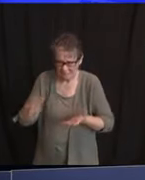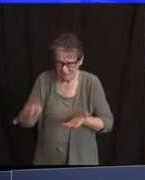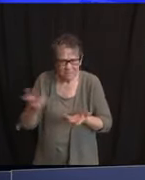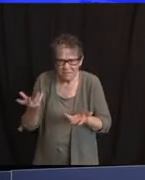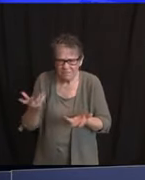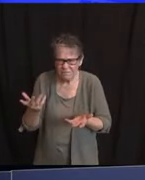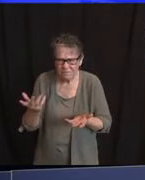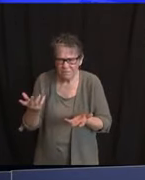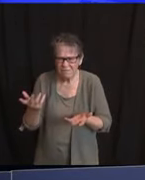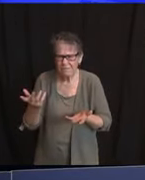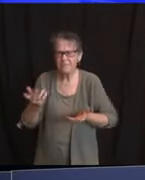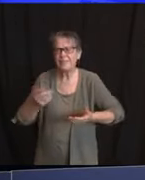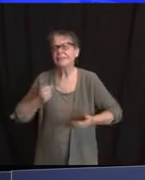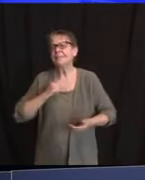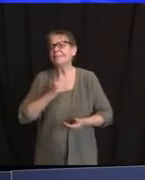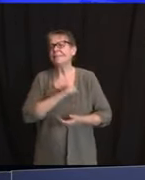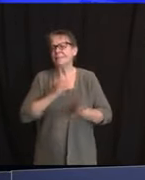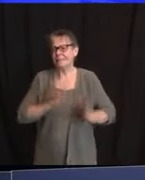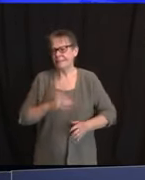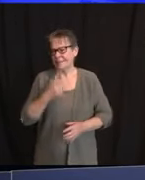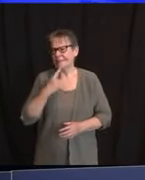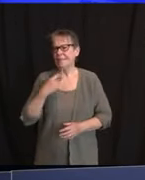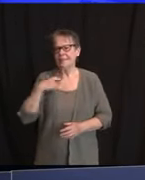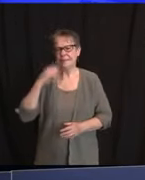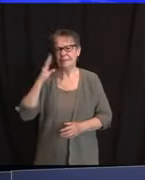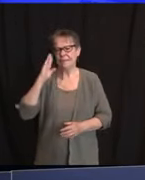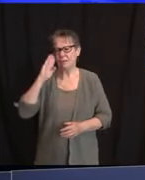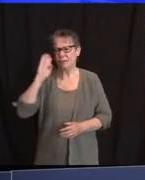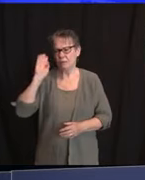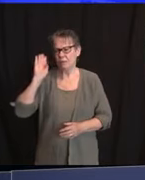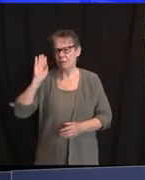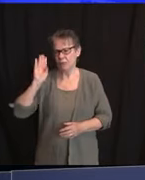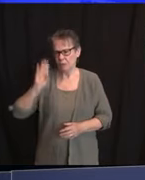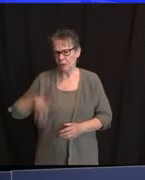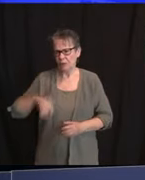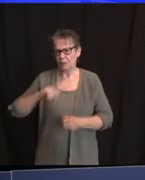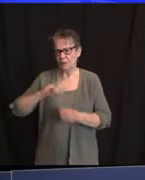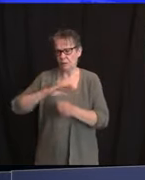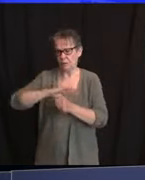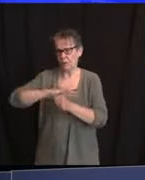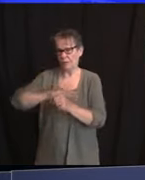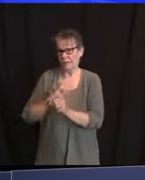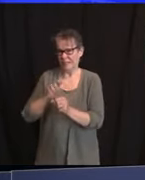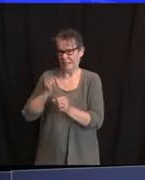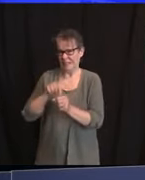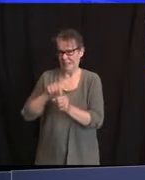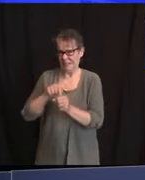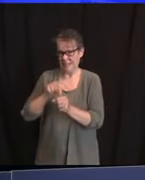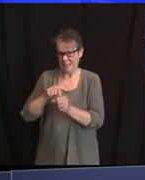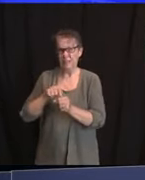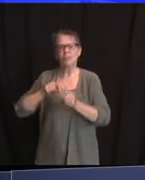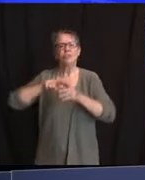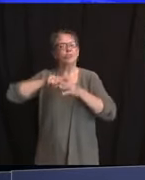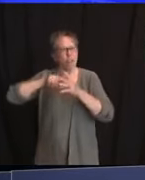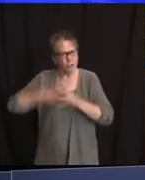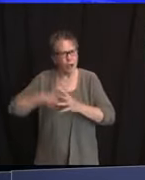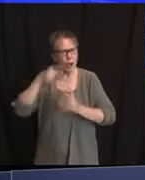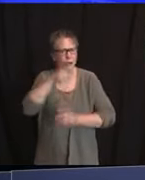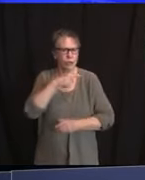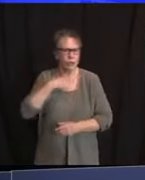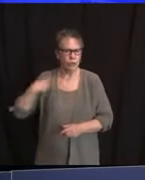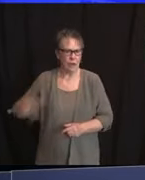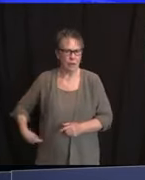that this virus began in China, although all the latest evidence suggests that its transmission here in the